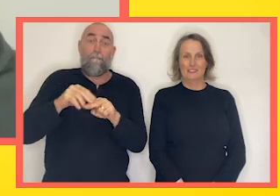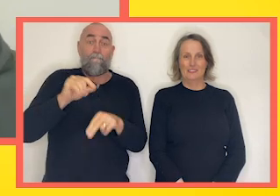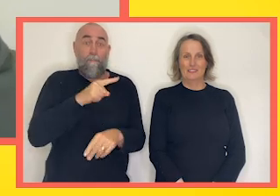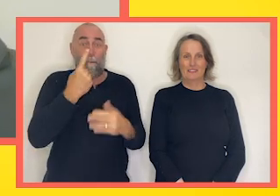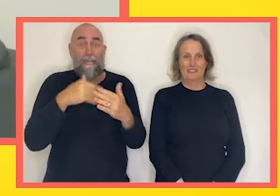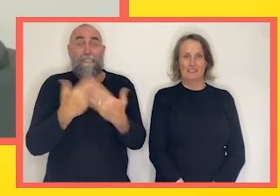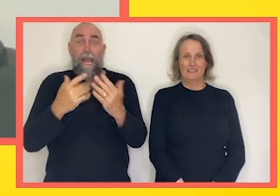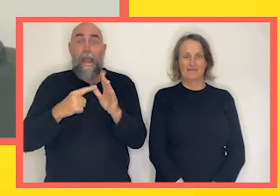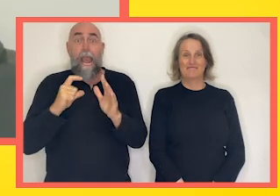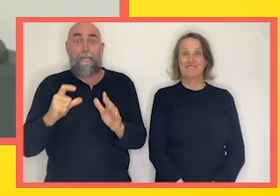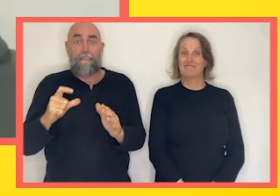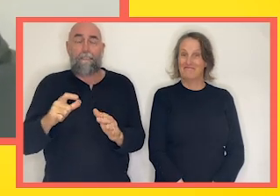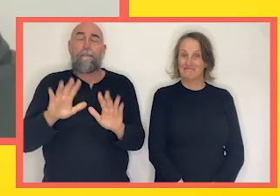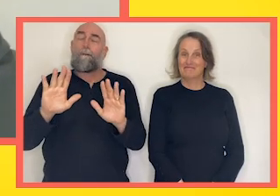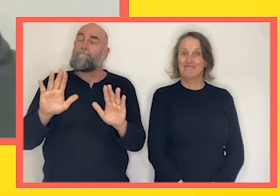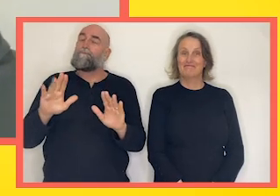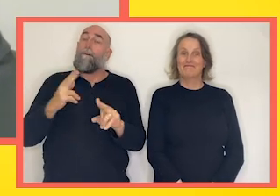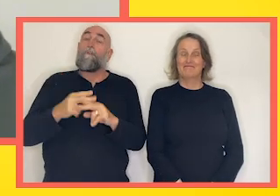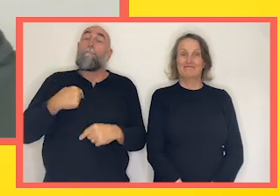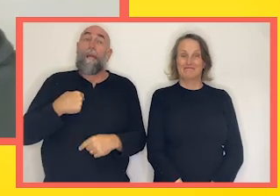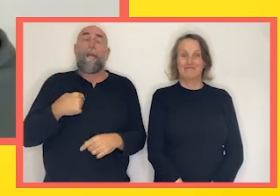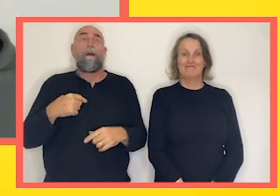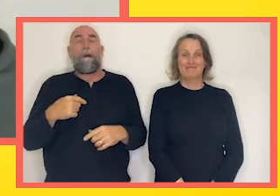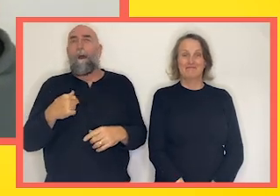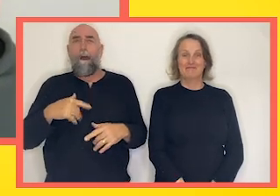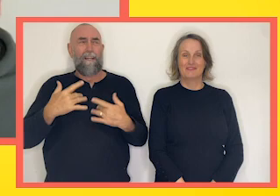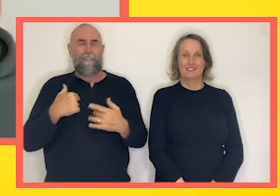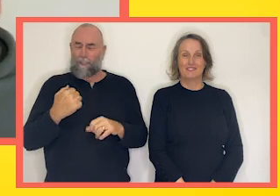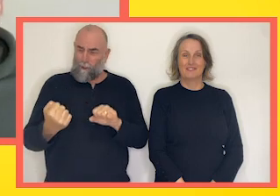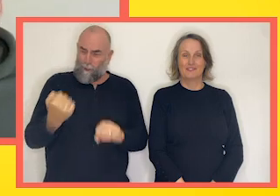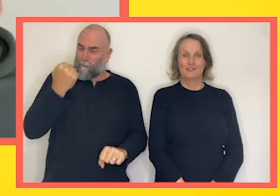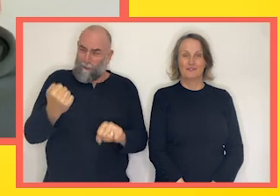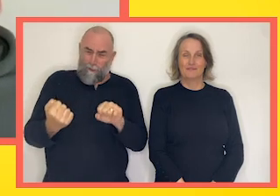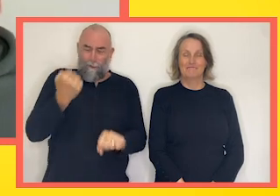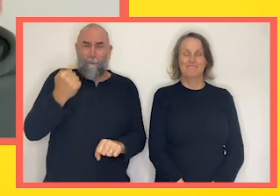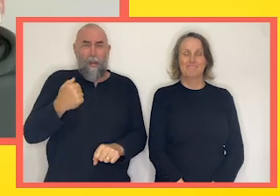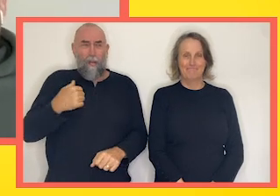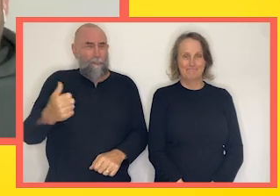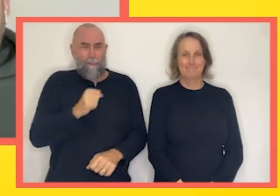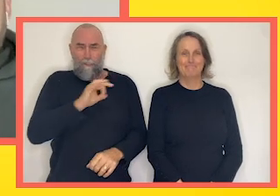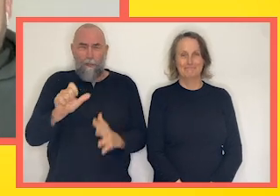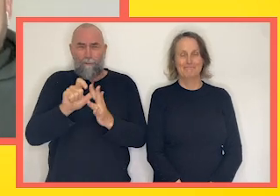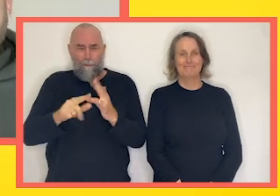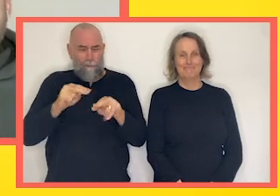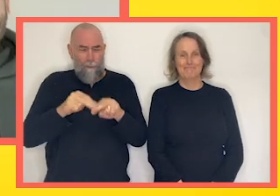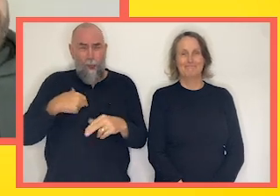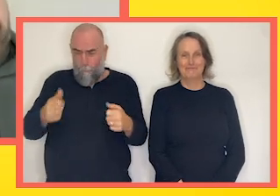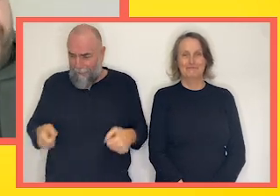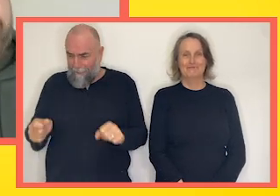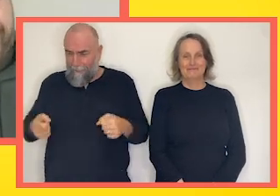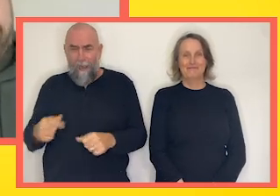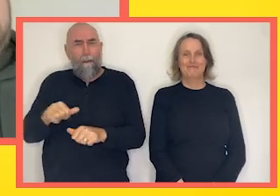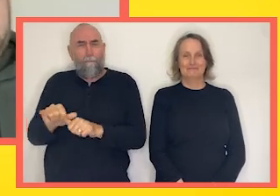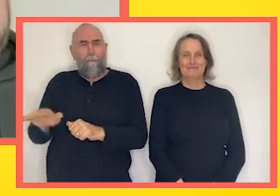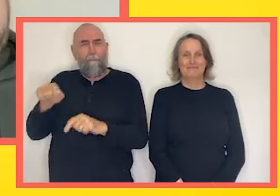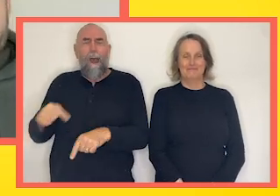once since then. Like, it was one of those real, what are you doing, Kurt? You found this thing that you're good at. Just kind